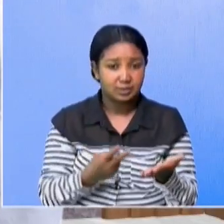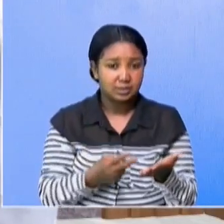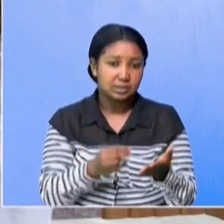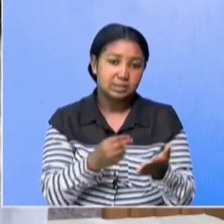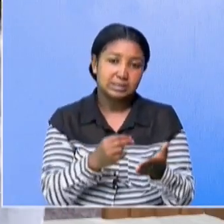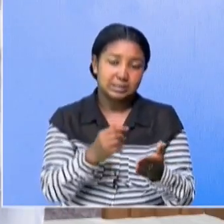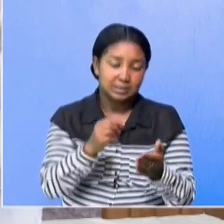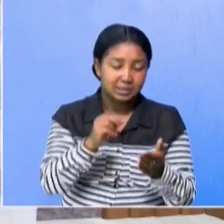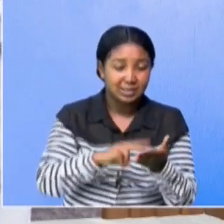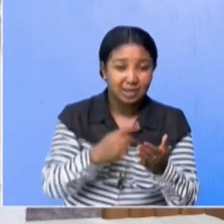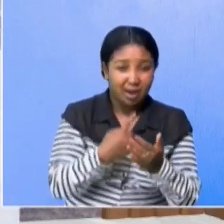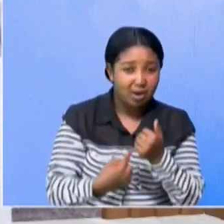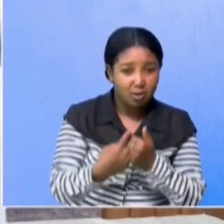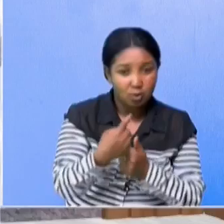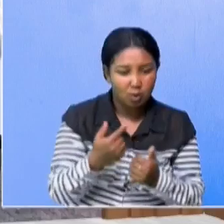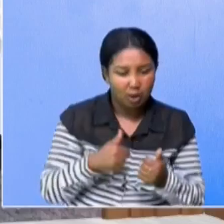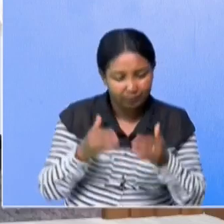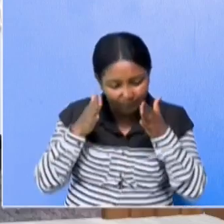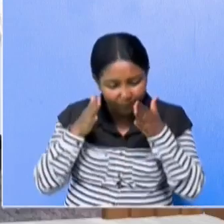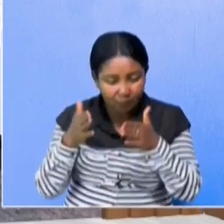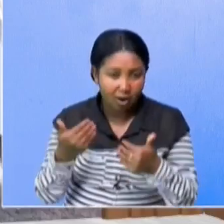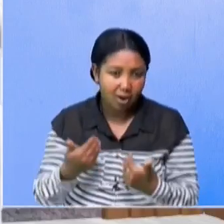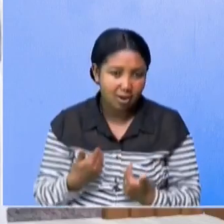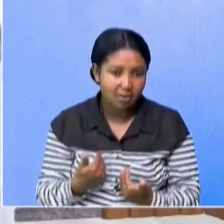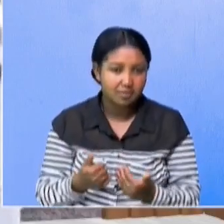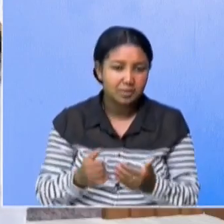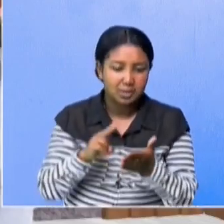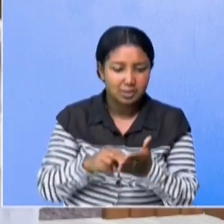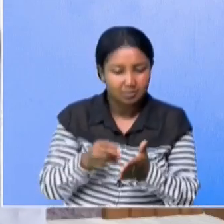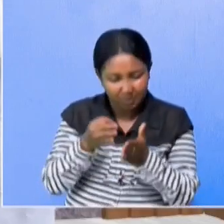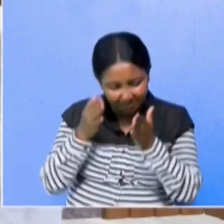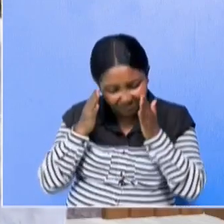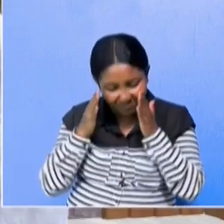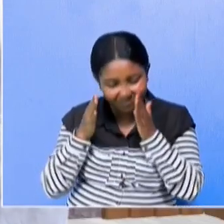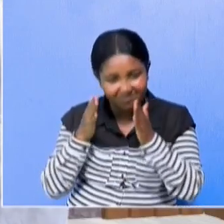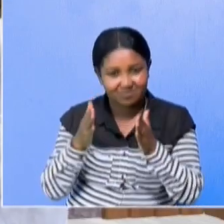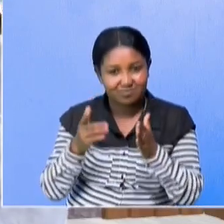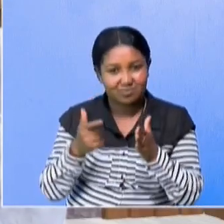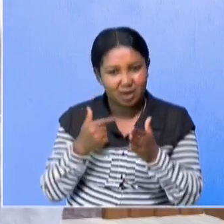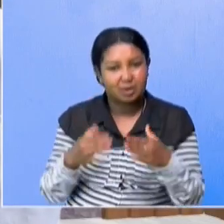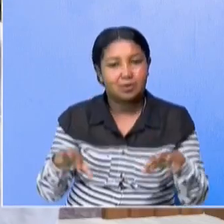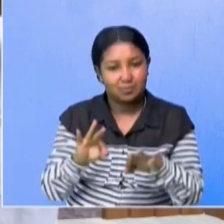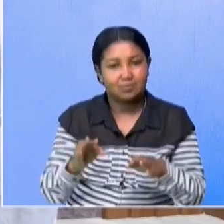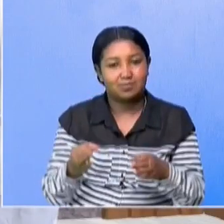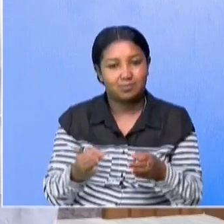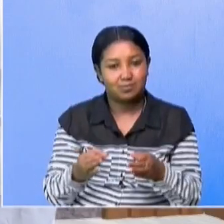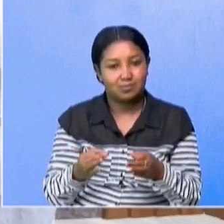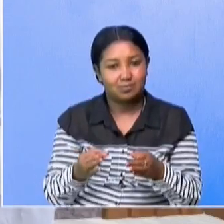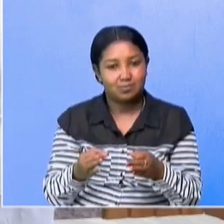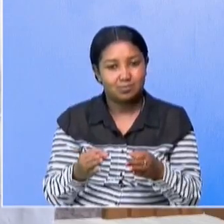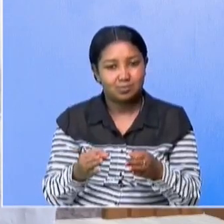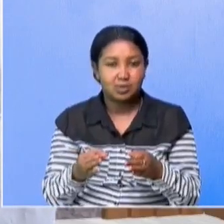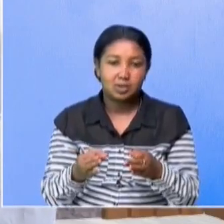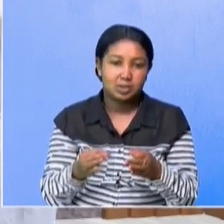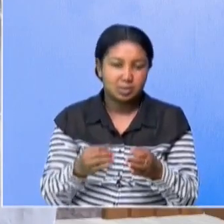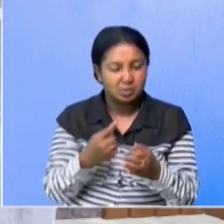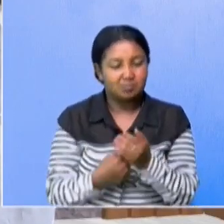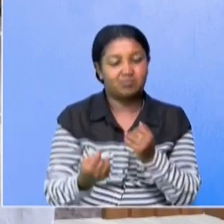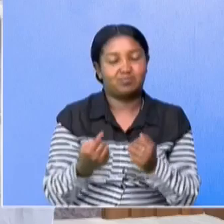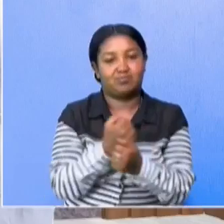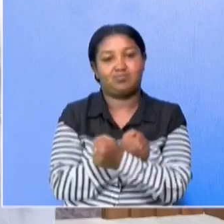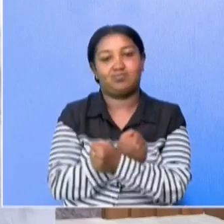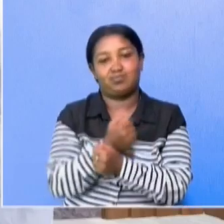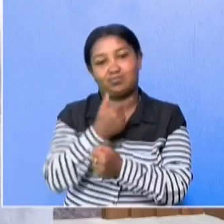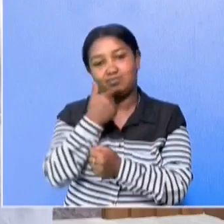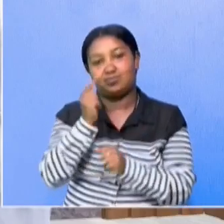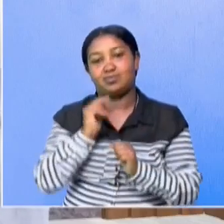different kinds of concentration and read it very carefully. What I need, very important point is when things are silent